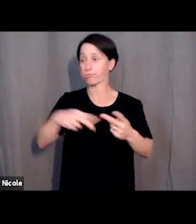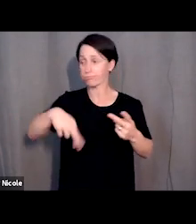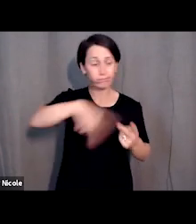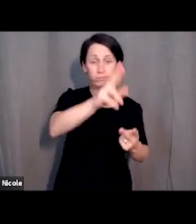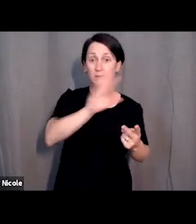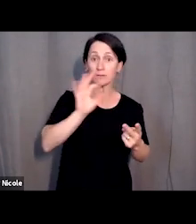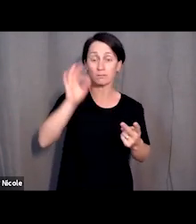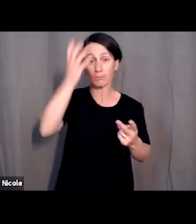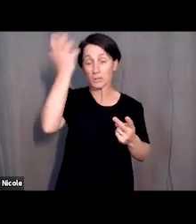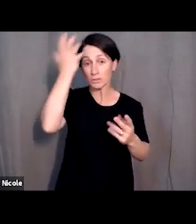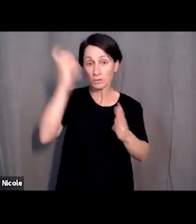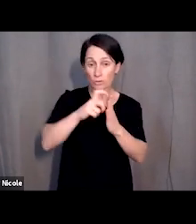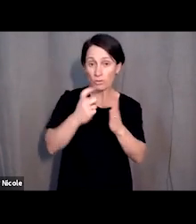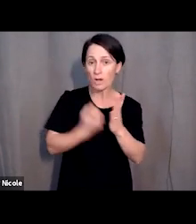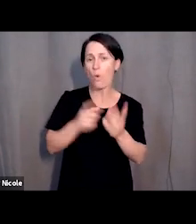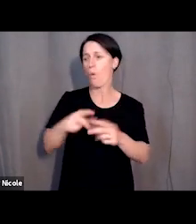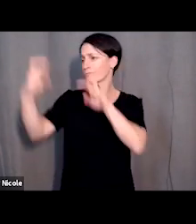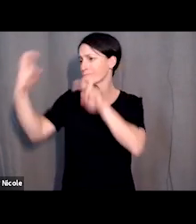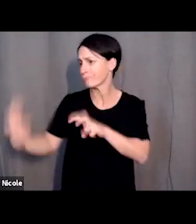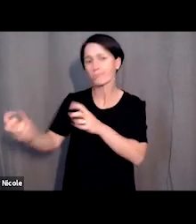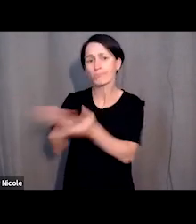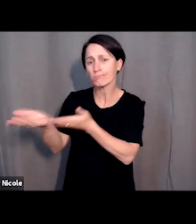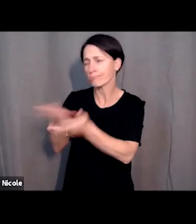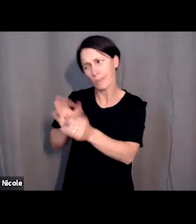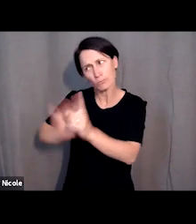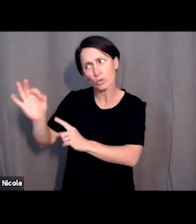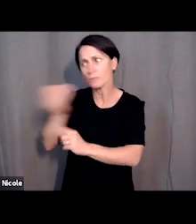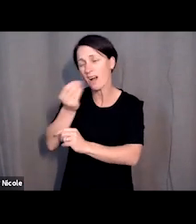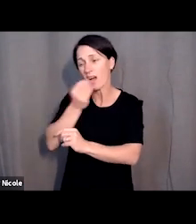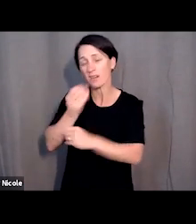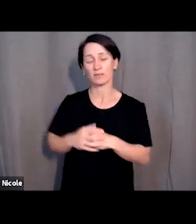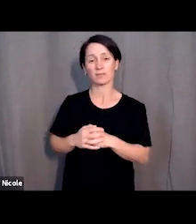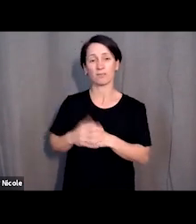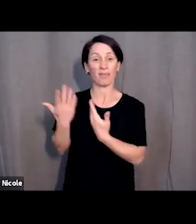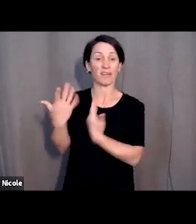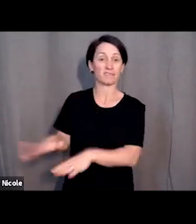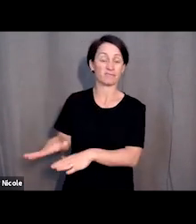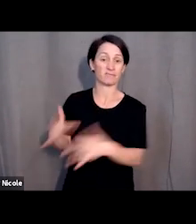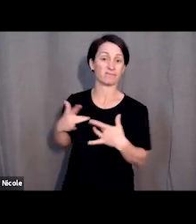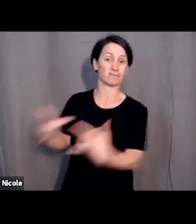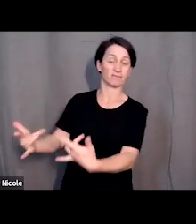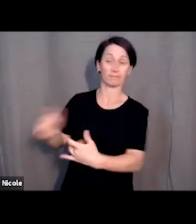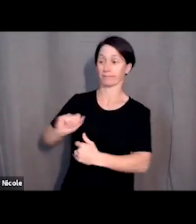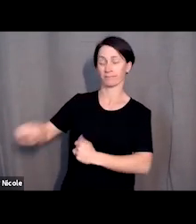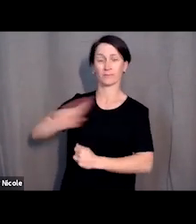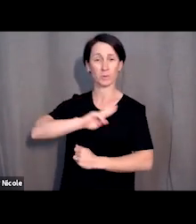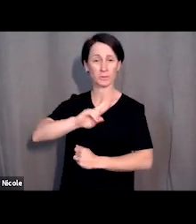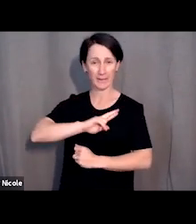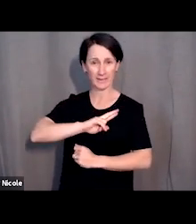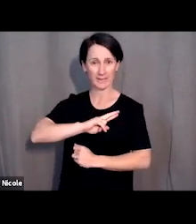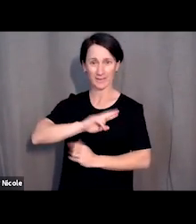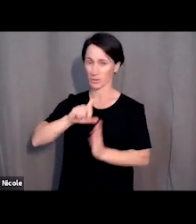told, sat down and told them how they can improve their diet. But then from then the onus was on the consumer to go and do that. And there